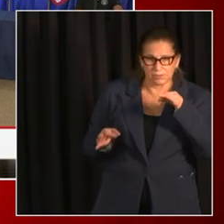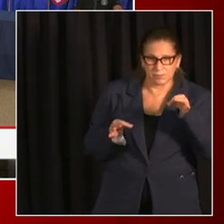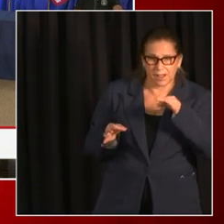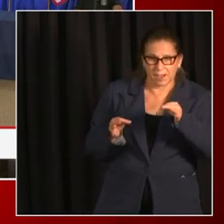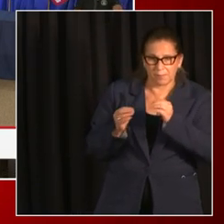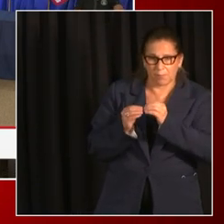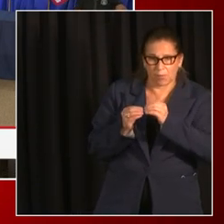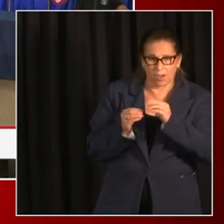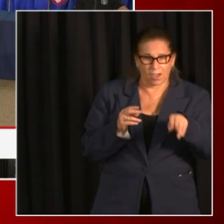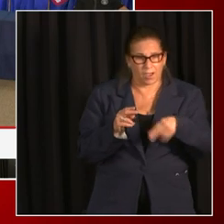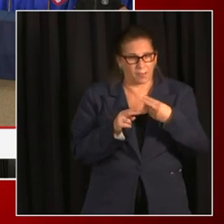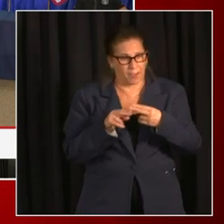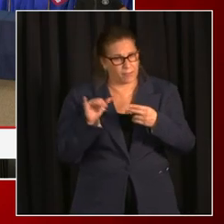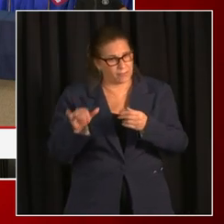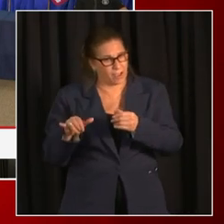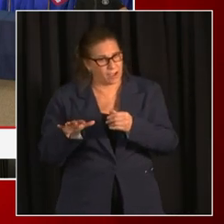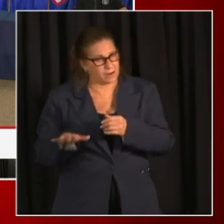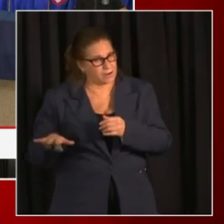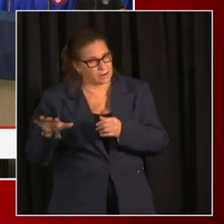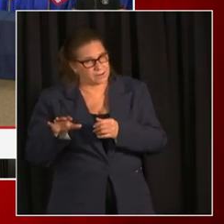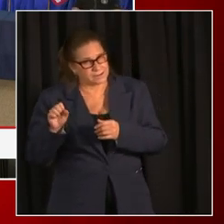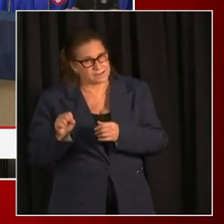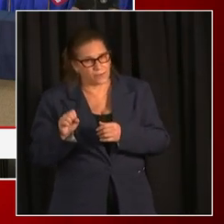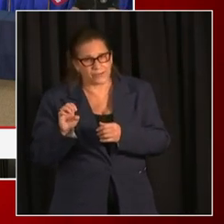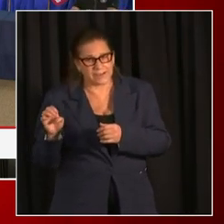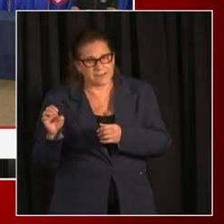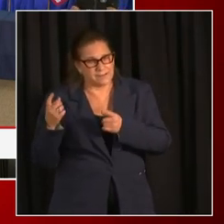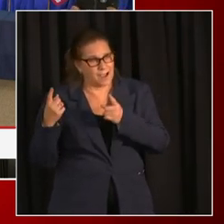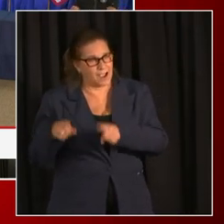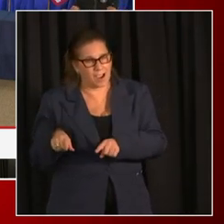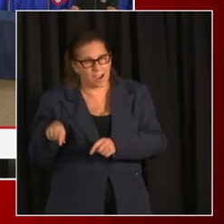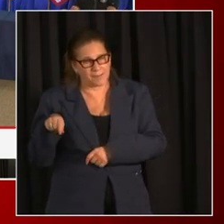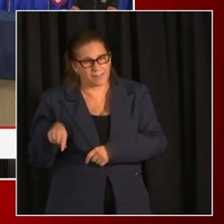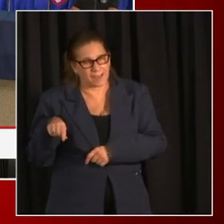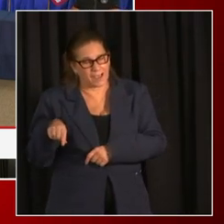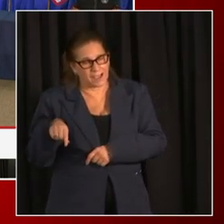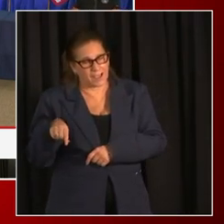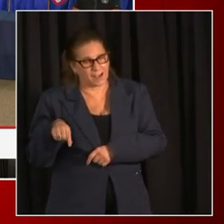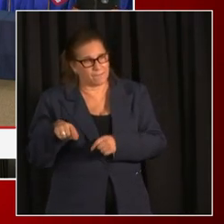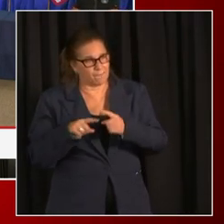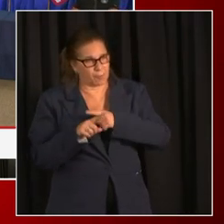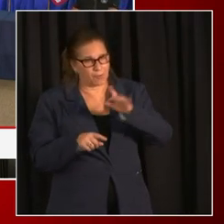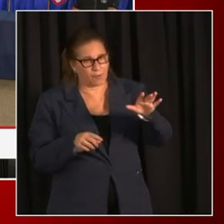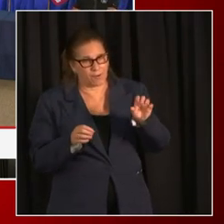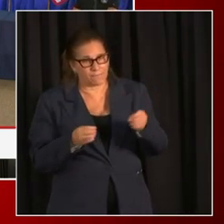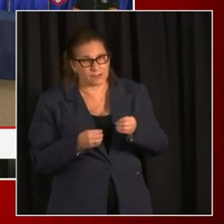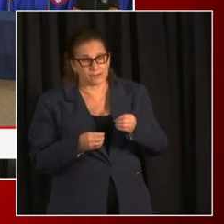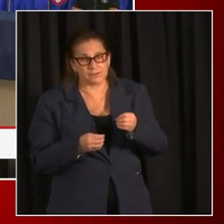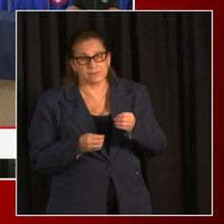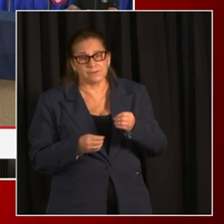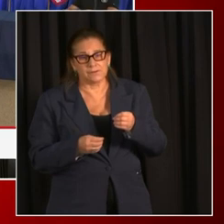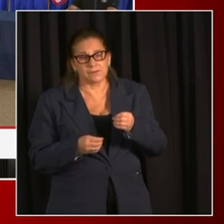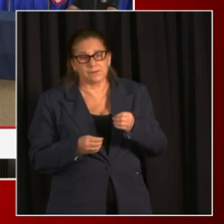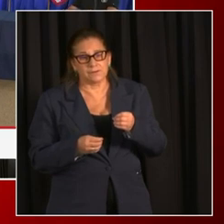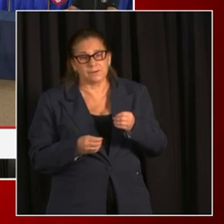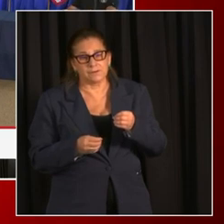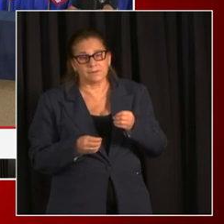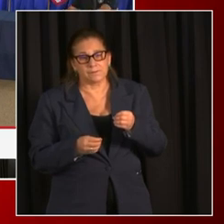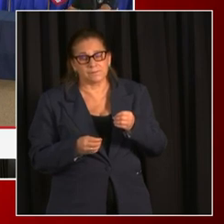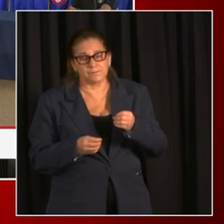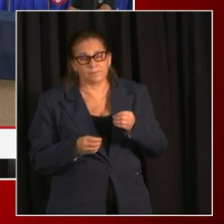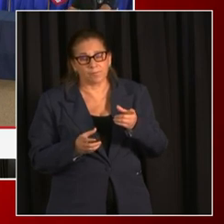especially in the social environment that we're in, was there ever a directive from your office for officers not to arrest or enforce